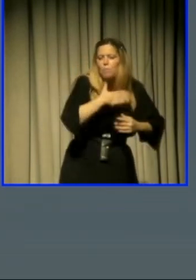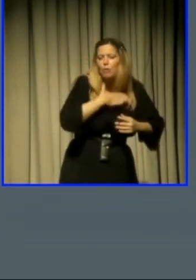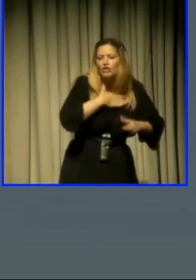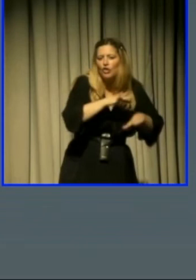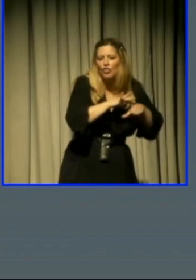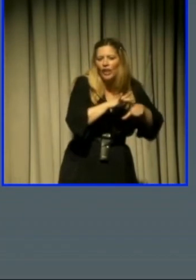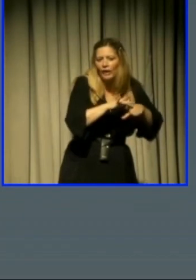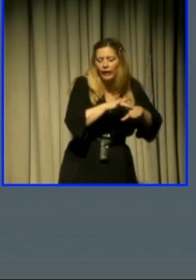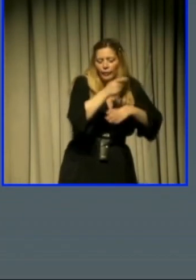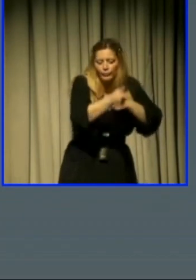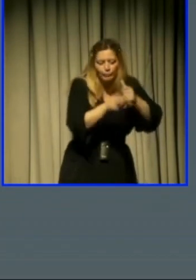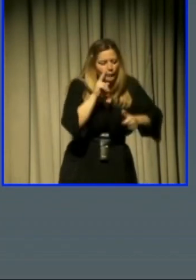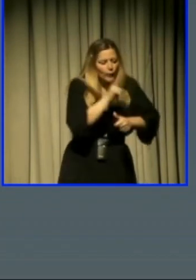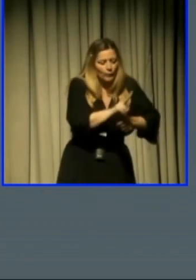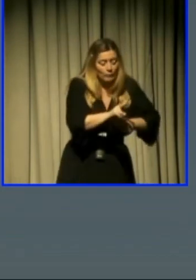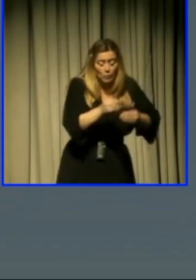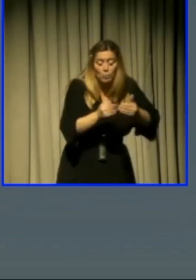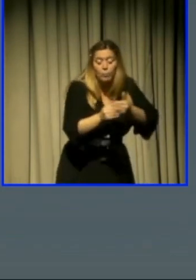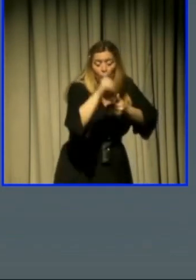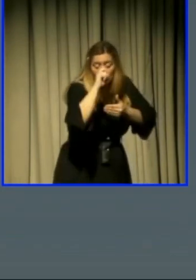in the next few years.